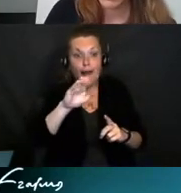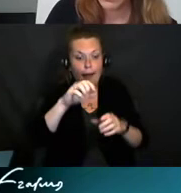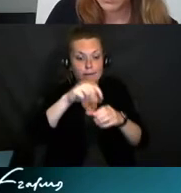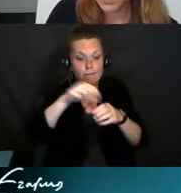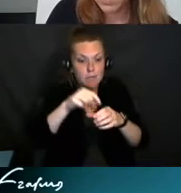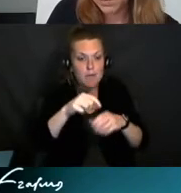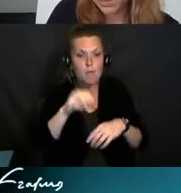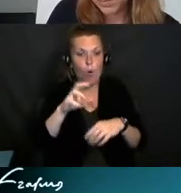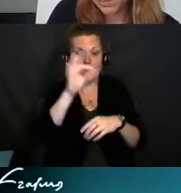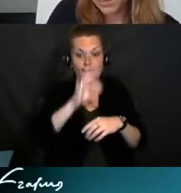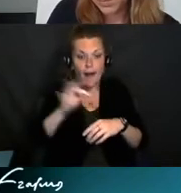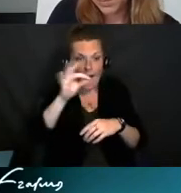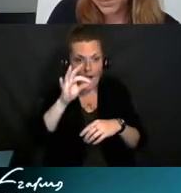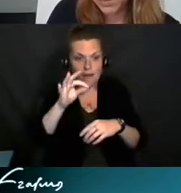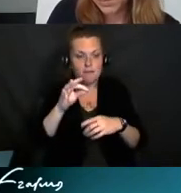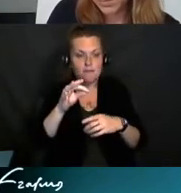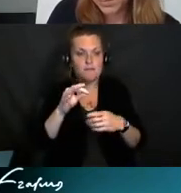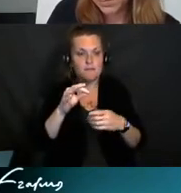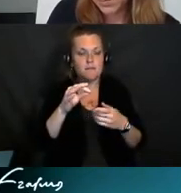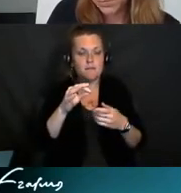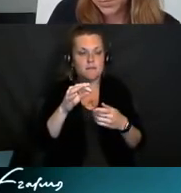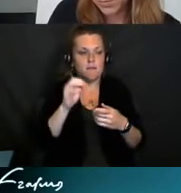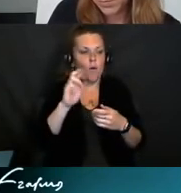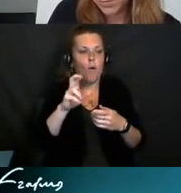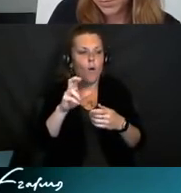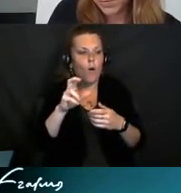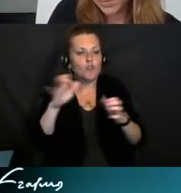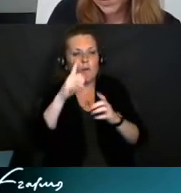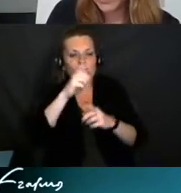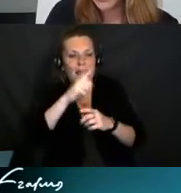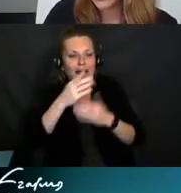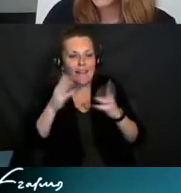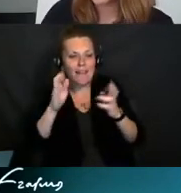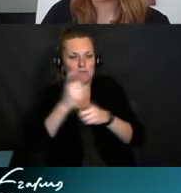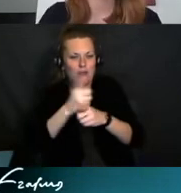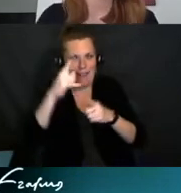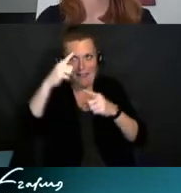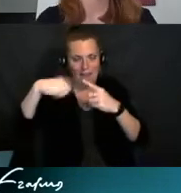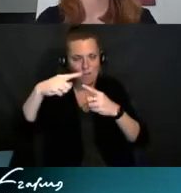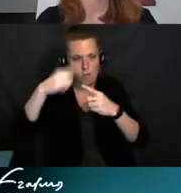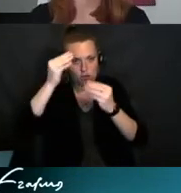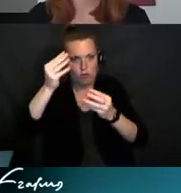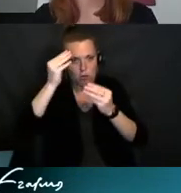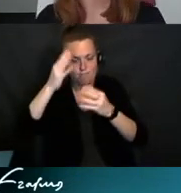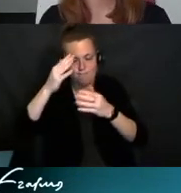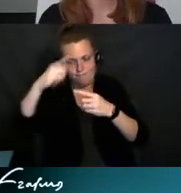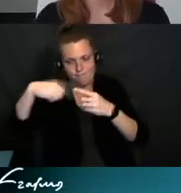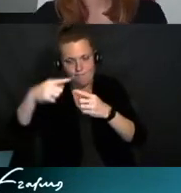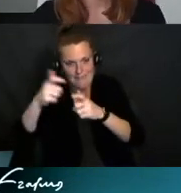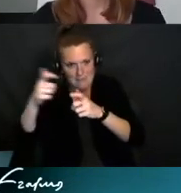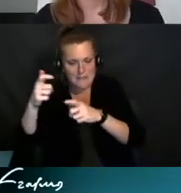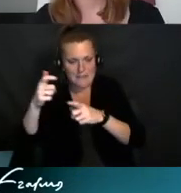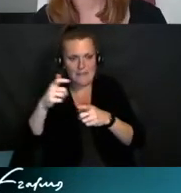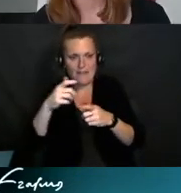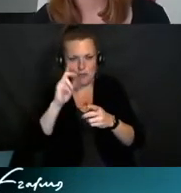then just like doing things quickly, like information processing speed, which is not strictly related